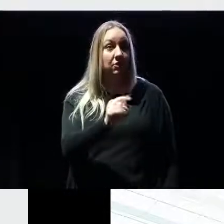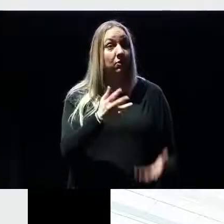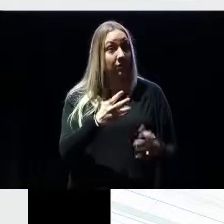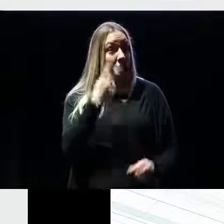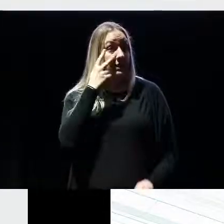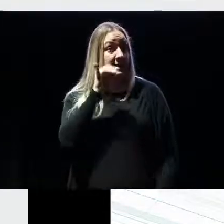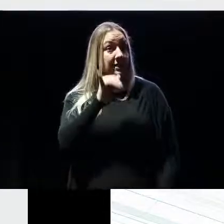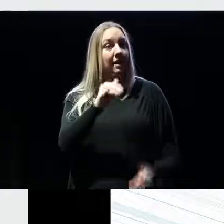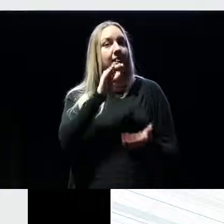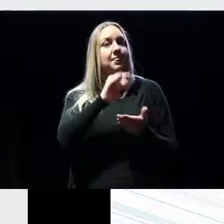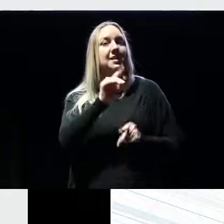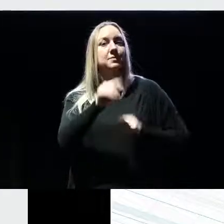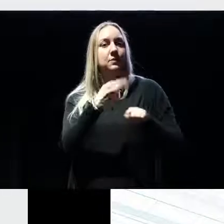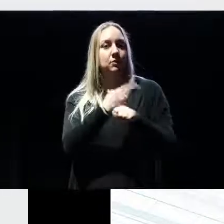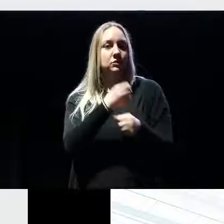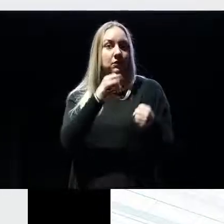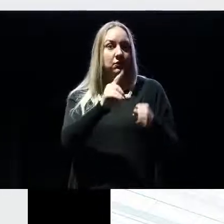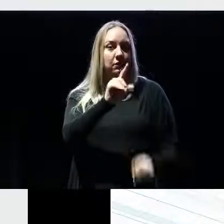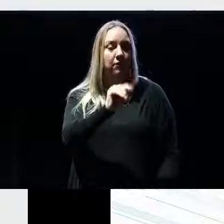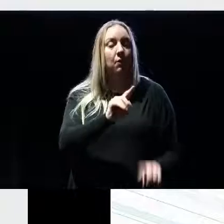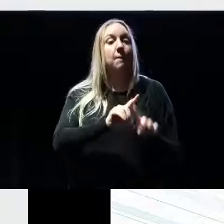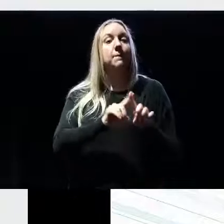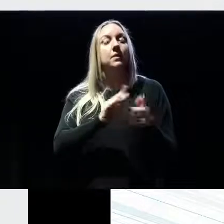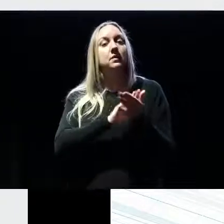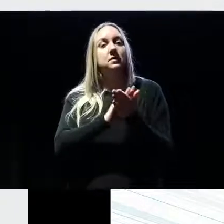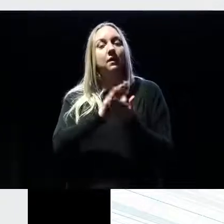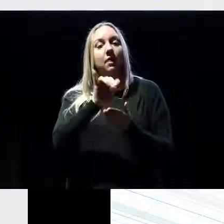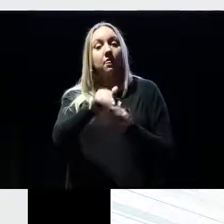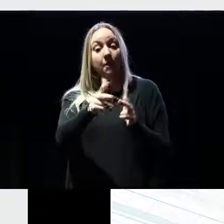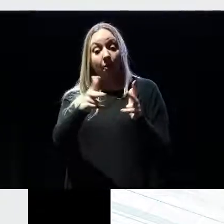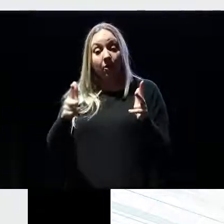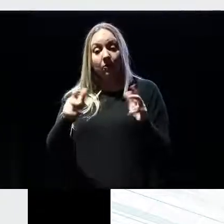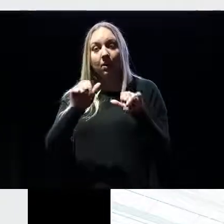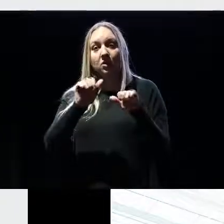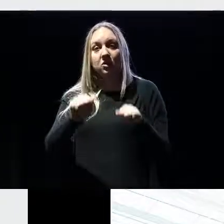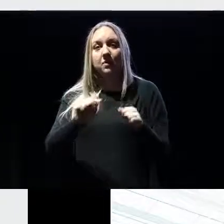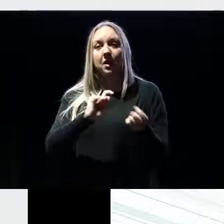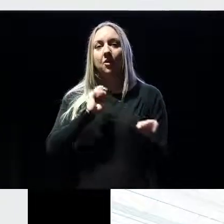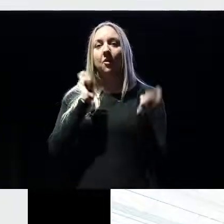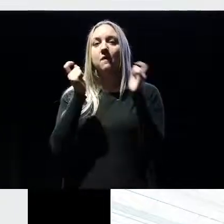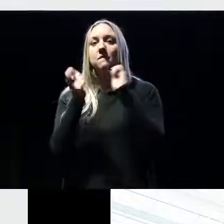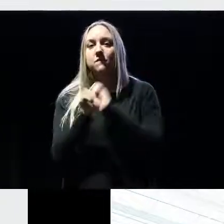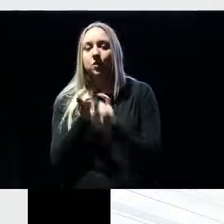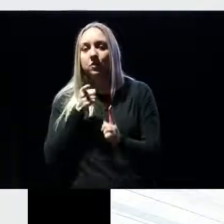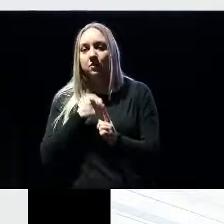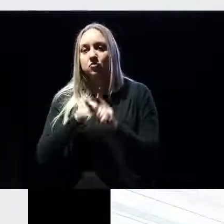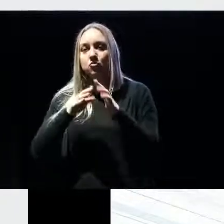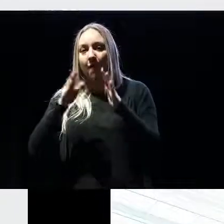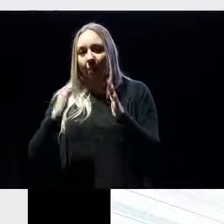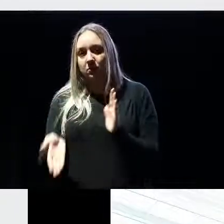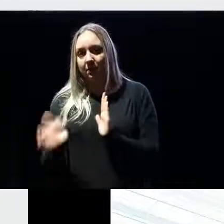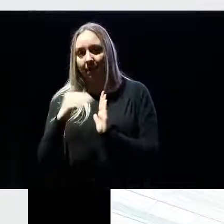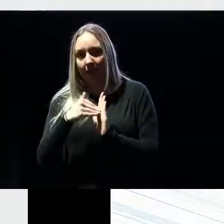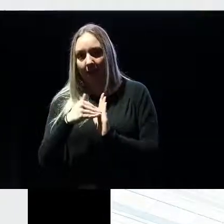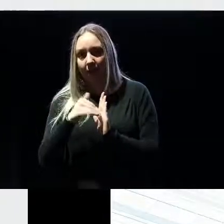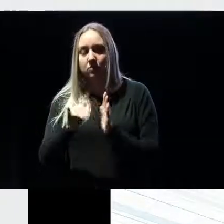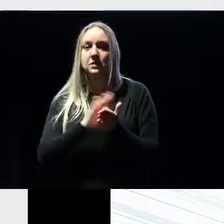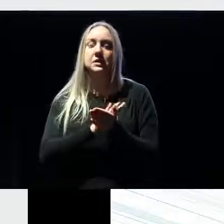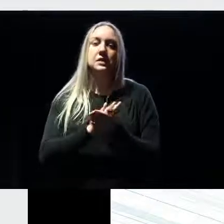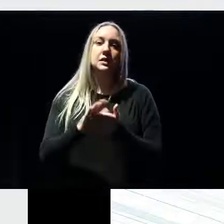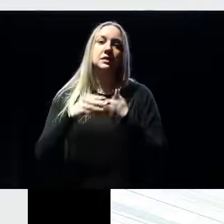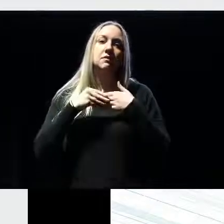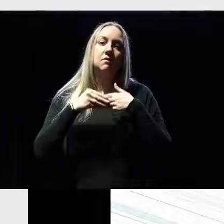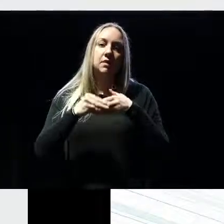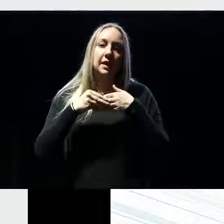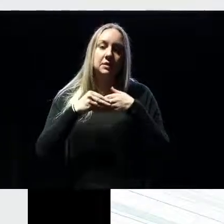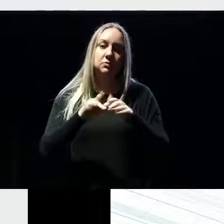that that parking garage can be turned back into housing, which is also a real